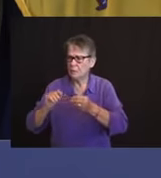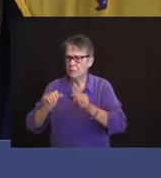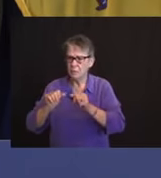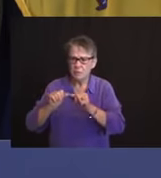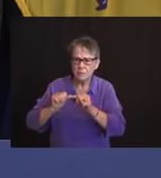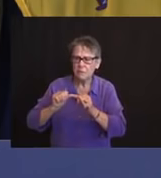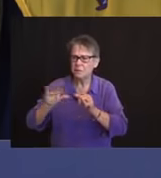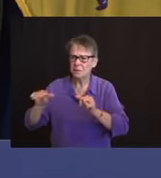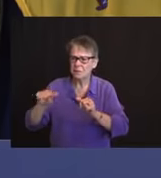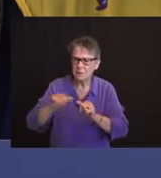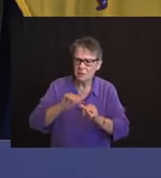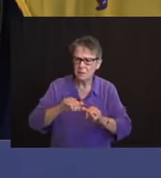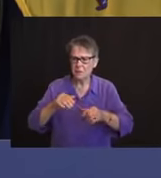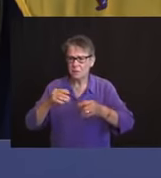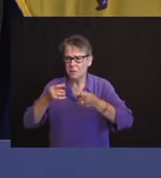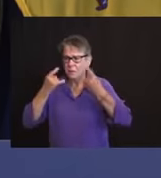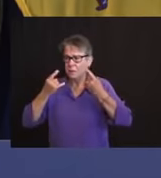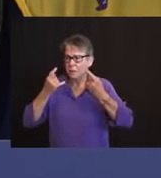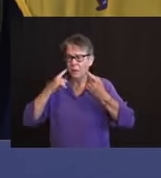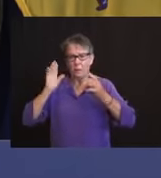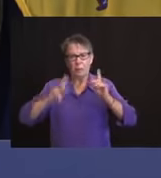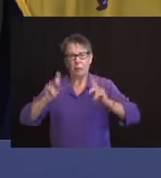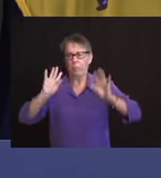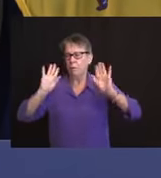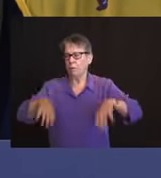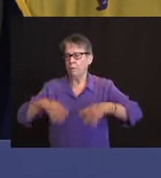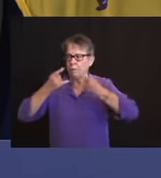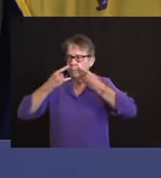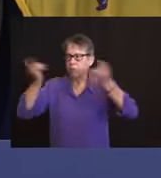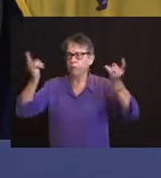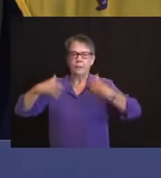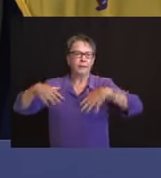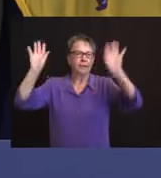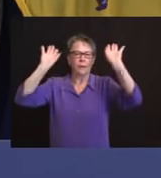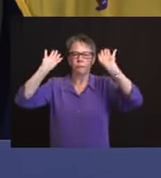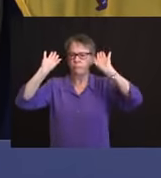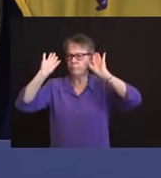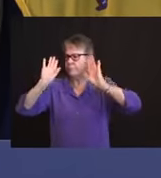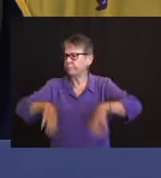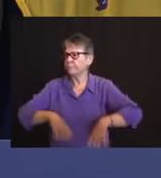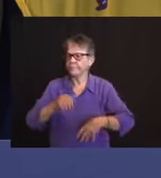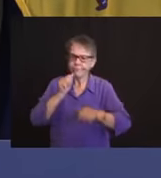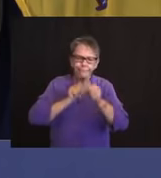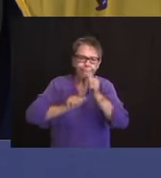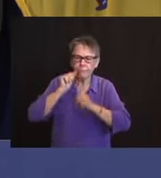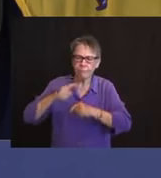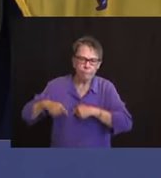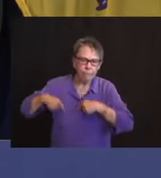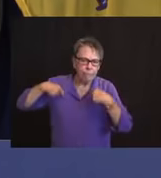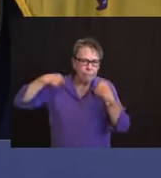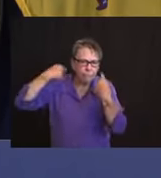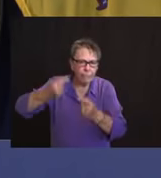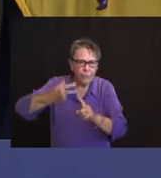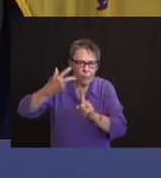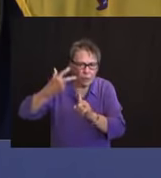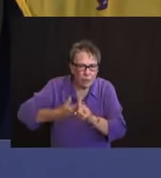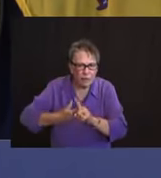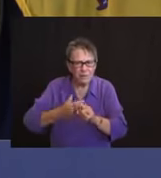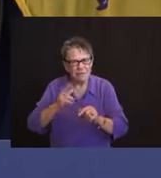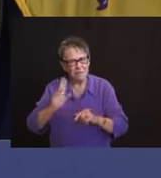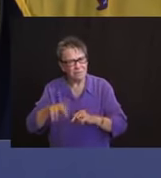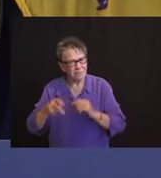a point in their attitude where it's like they can't take it anymore? Because frankly speaking, I mean, I noticed, I